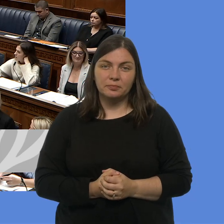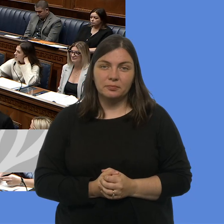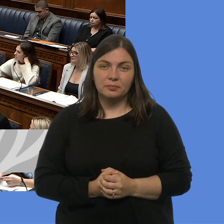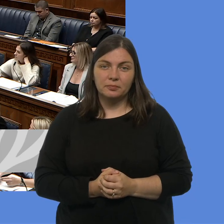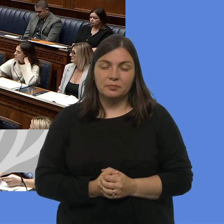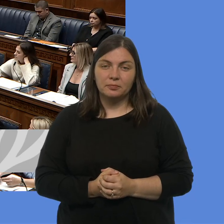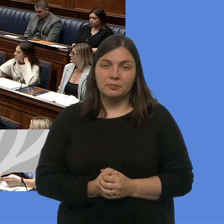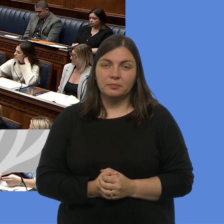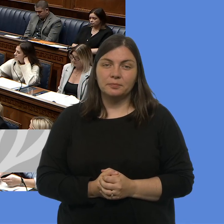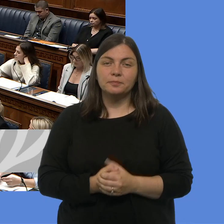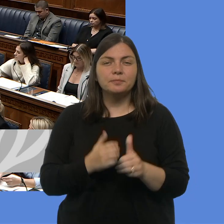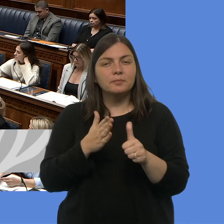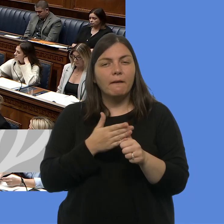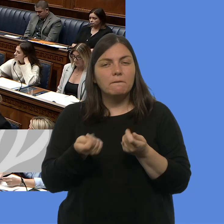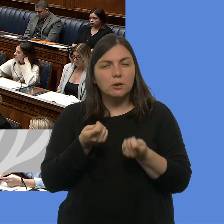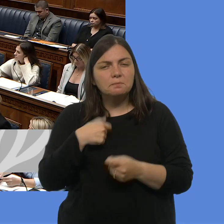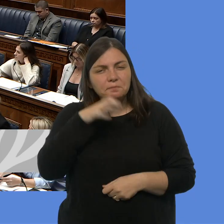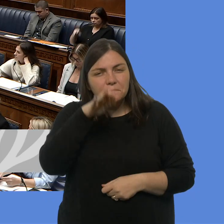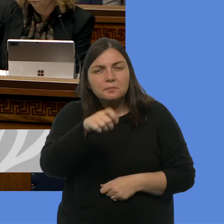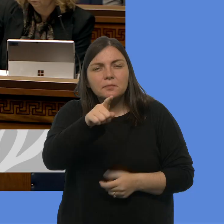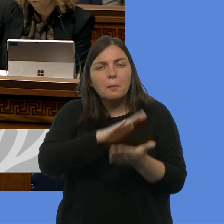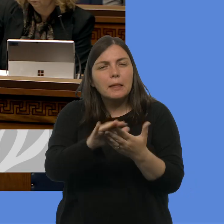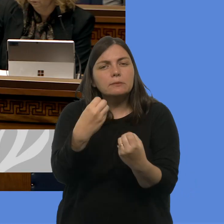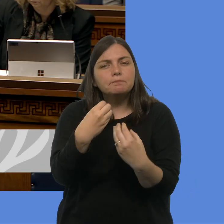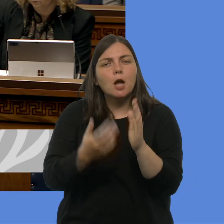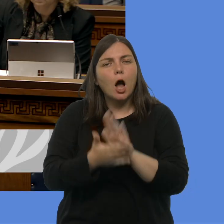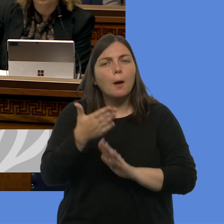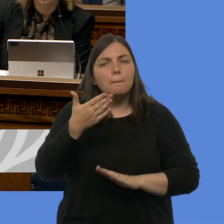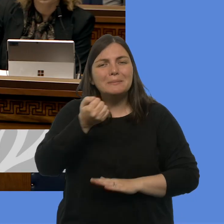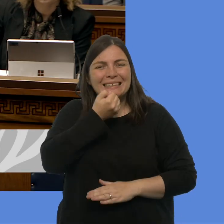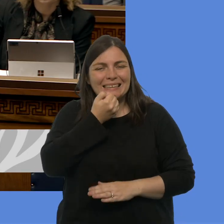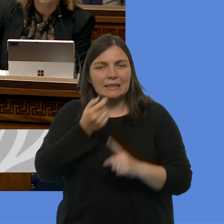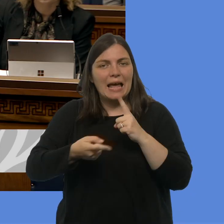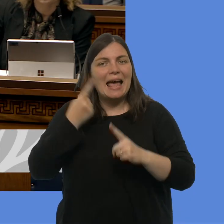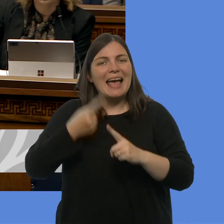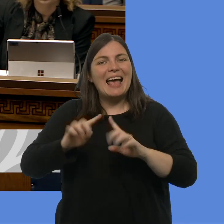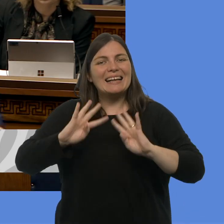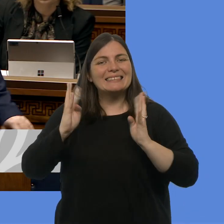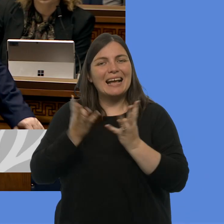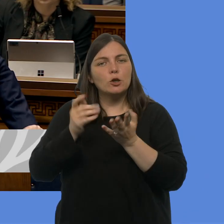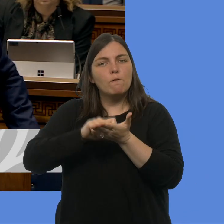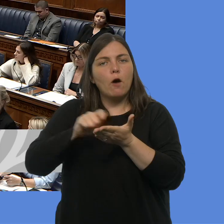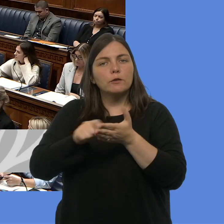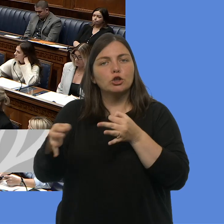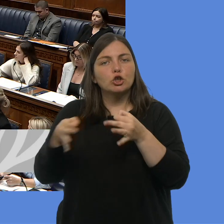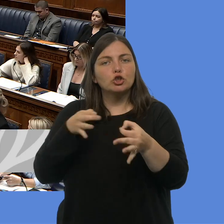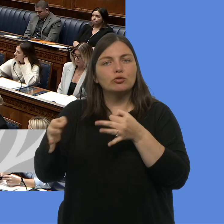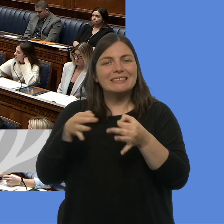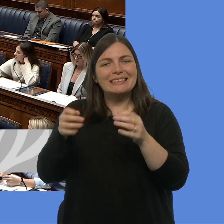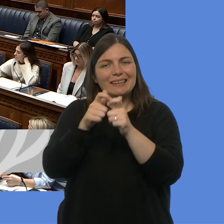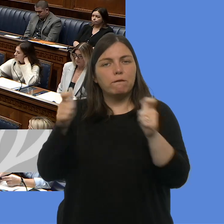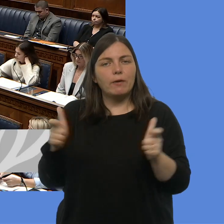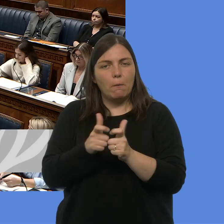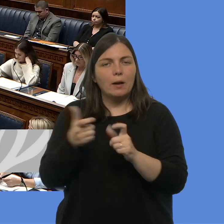First Minister, I wonder, could you give us an update on the work of the Executive Office's strategic framework to end violence against women and